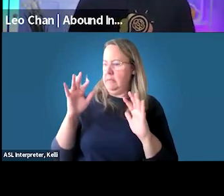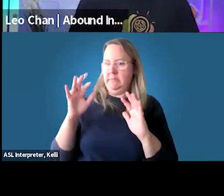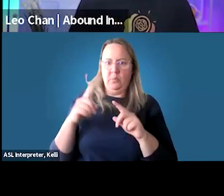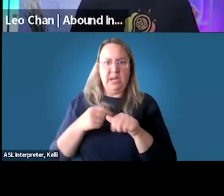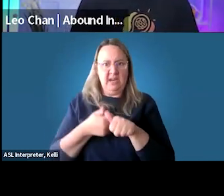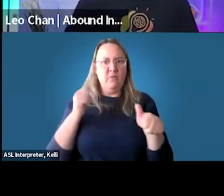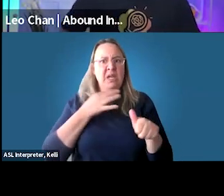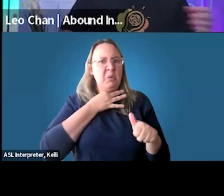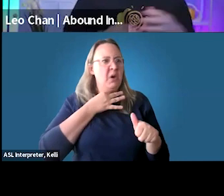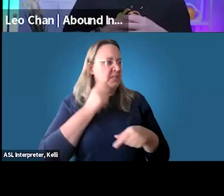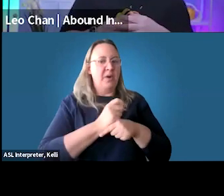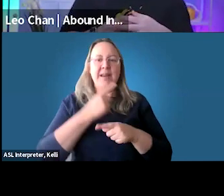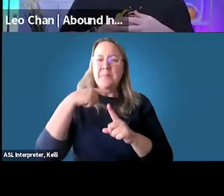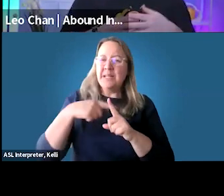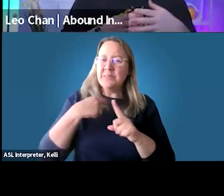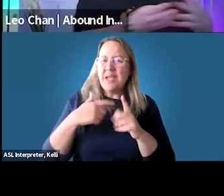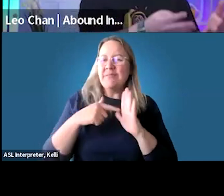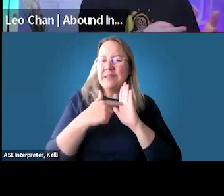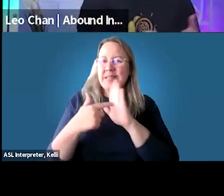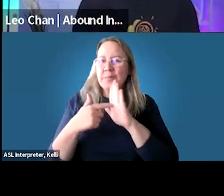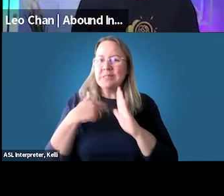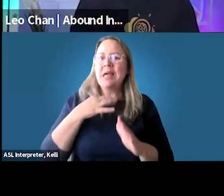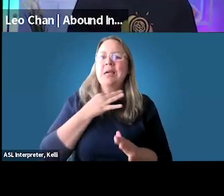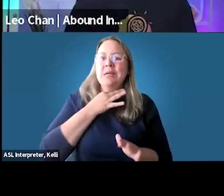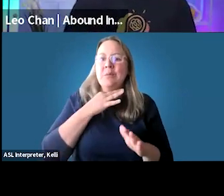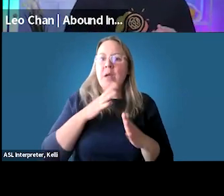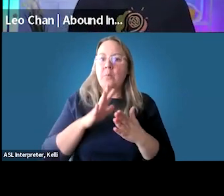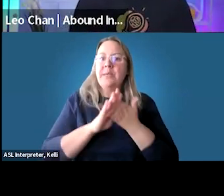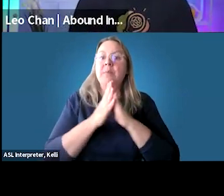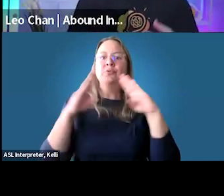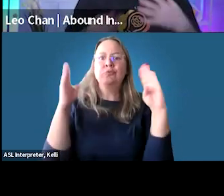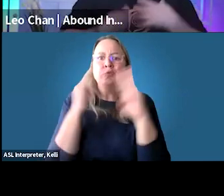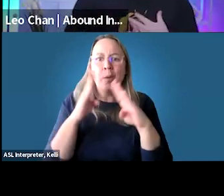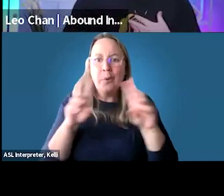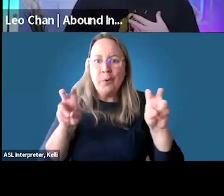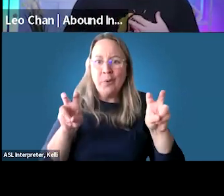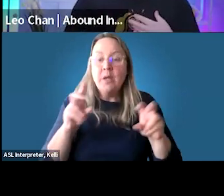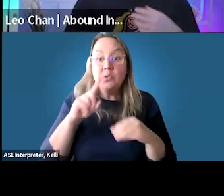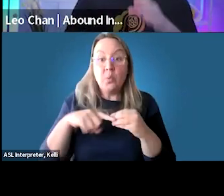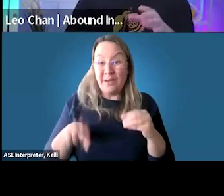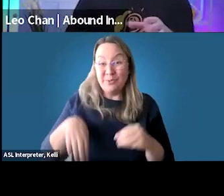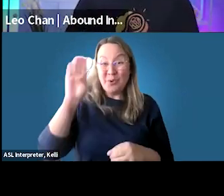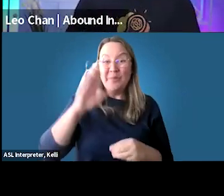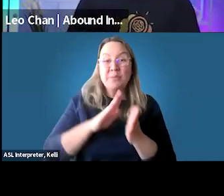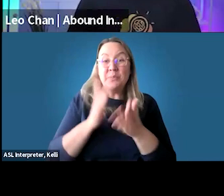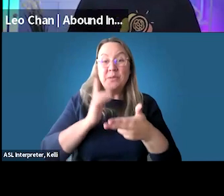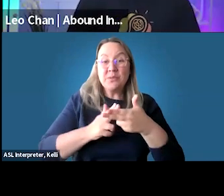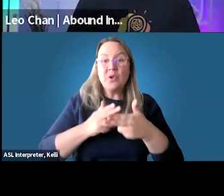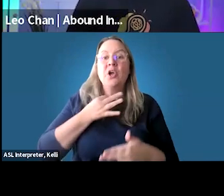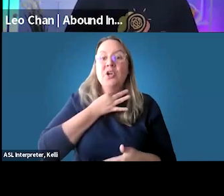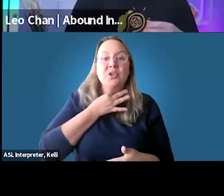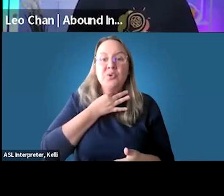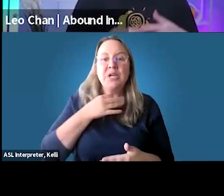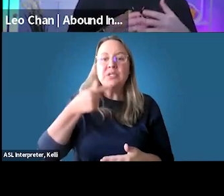away from that. We also have examples that curiosity leads to trouble. So, if you remember when I was growing up, there was a book called Curious